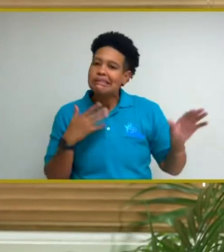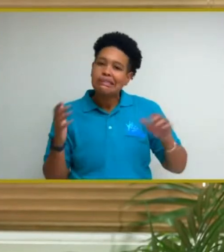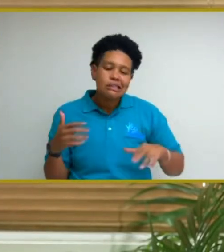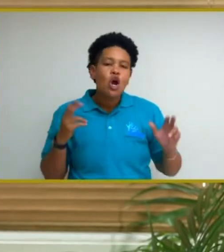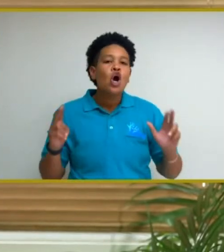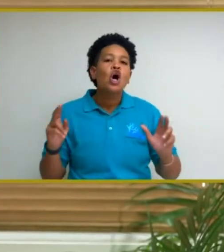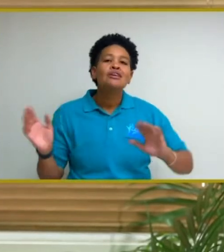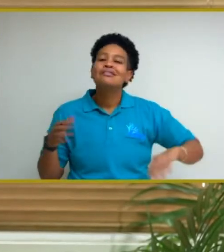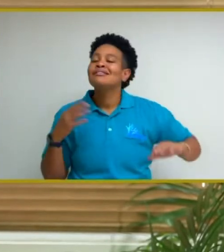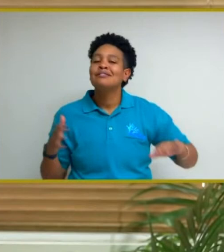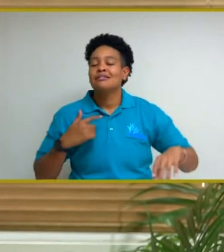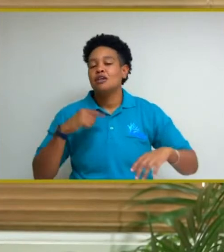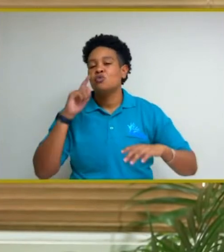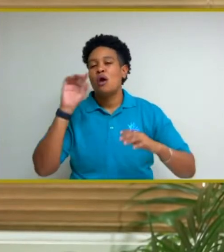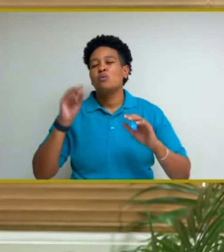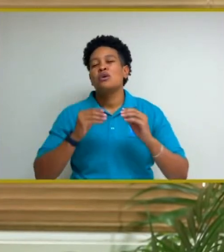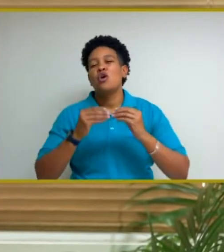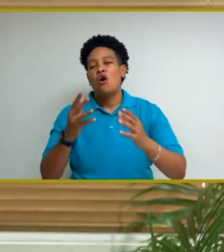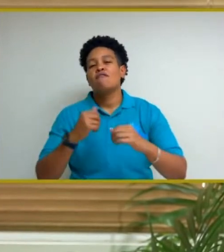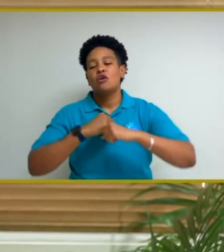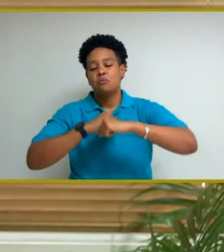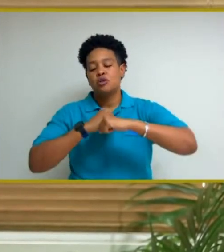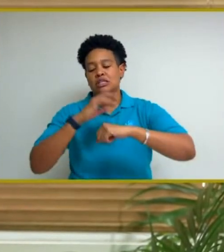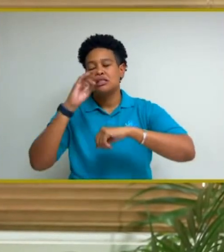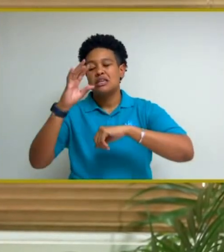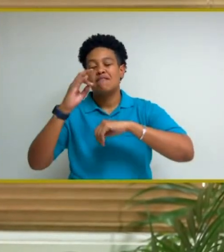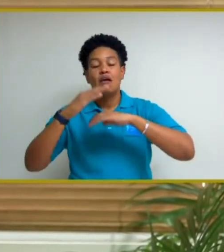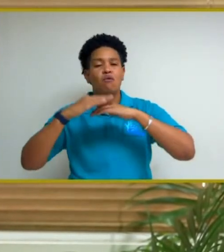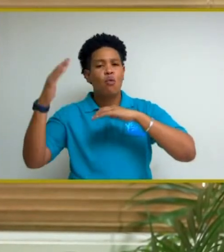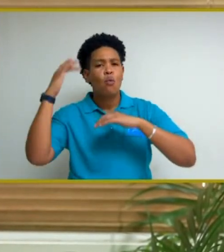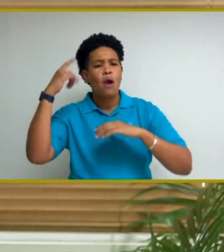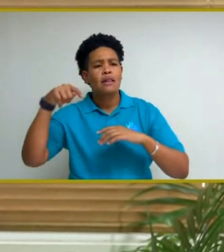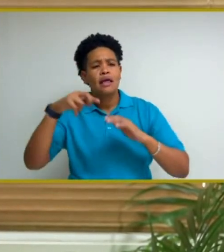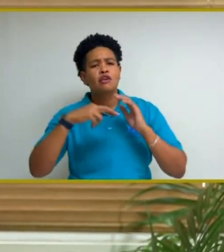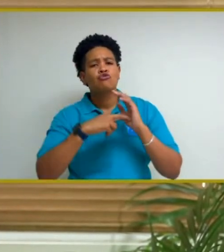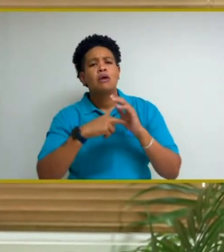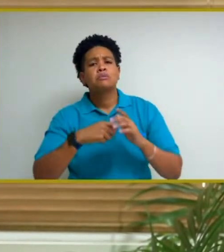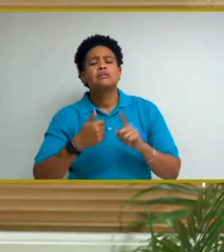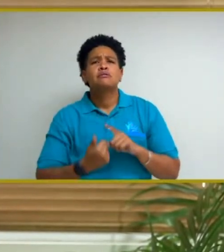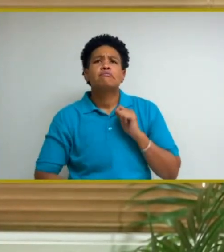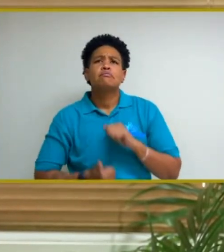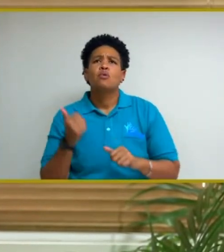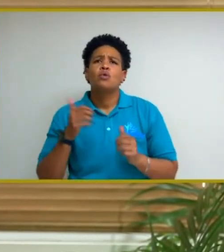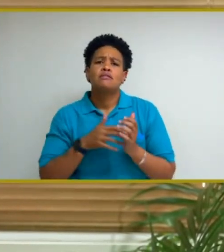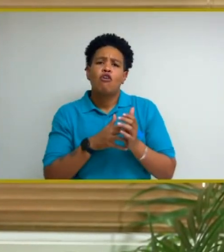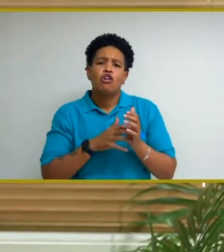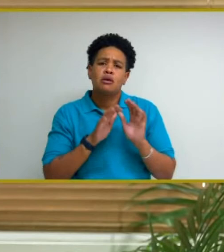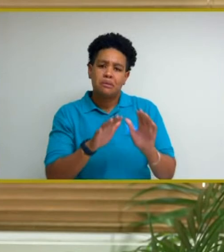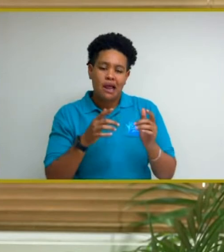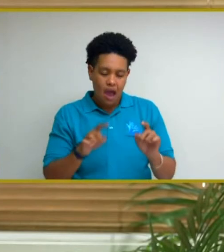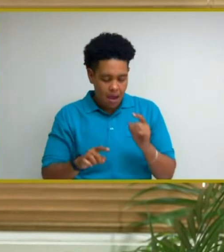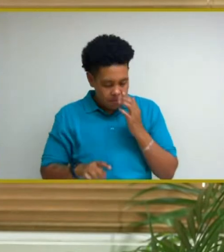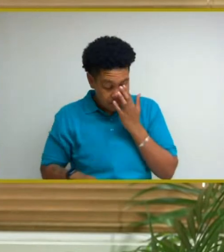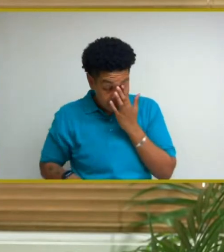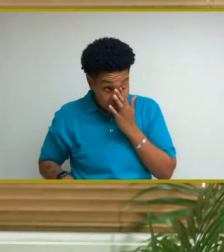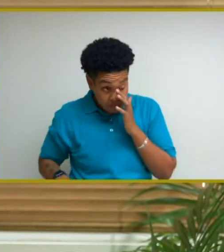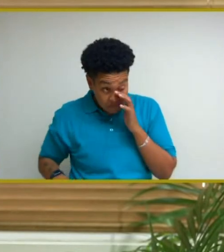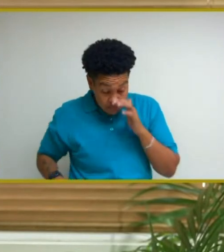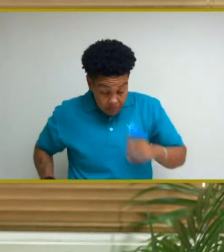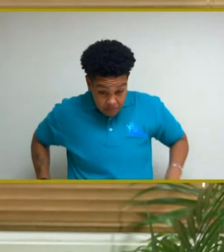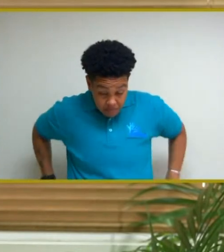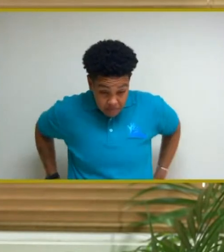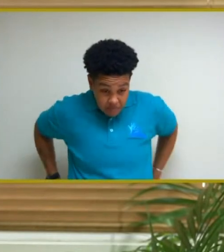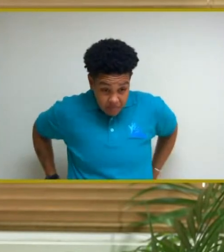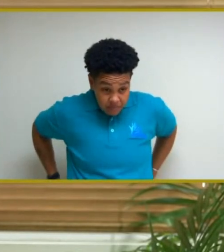clearly. So we're offering protection to that population because they represent the most vulnerable. Those